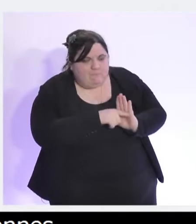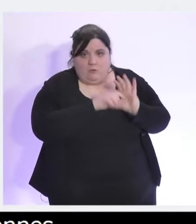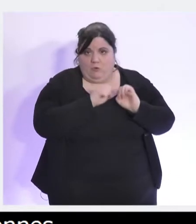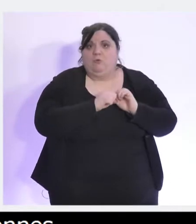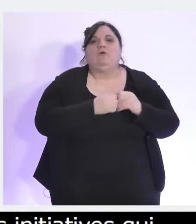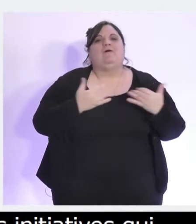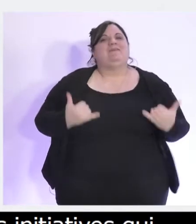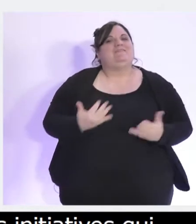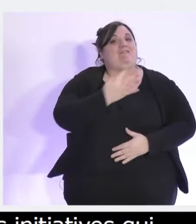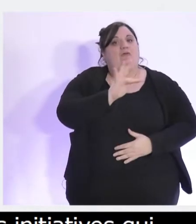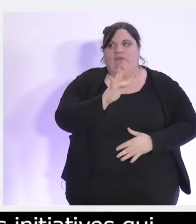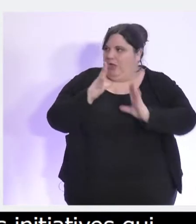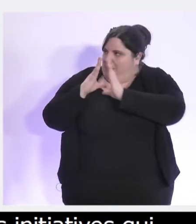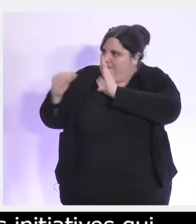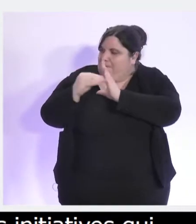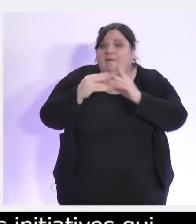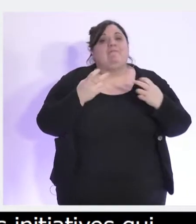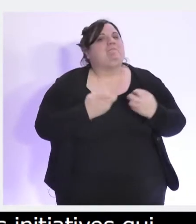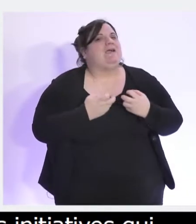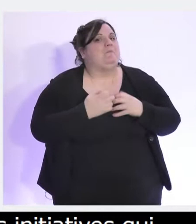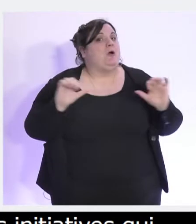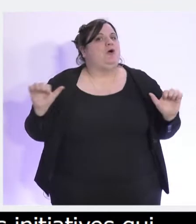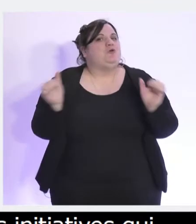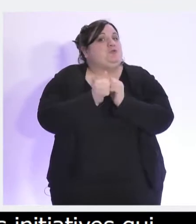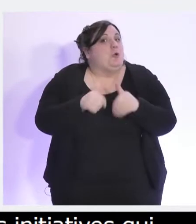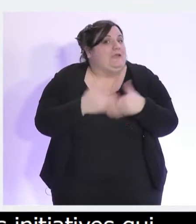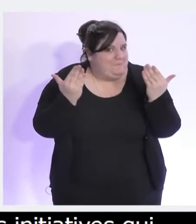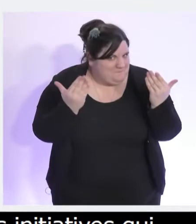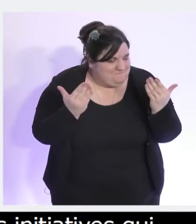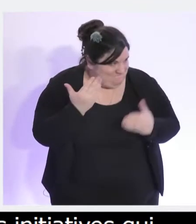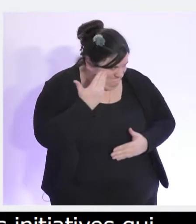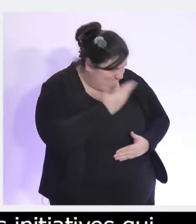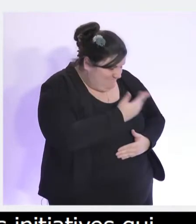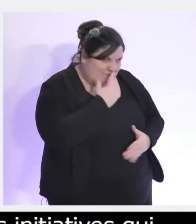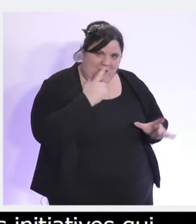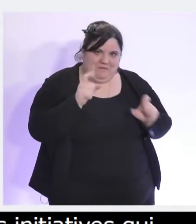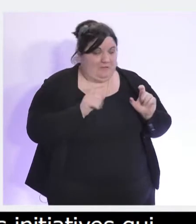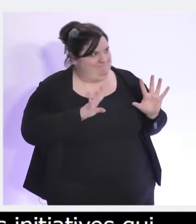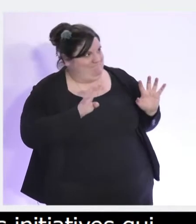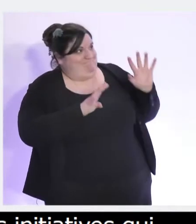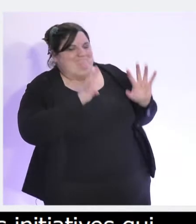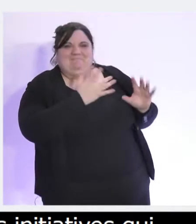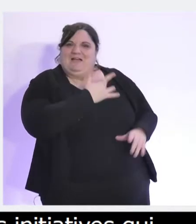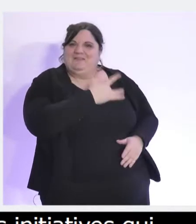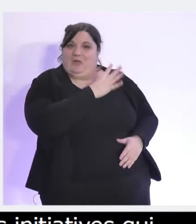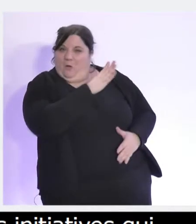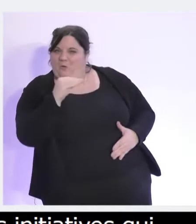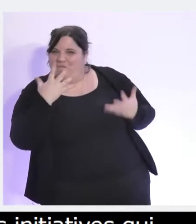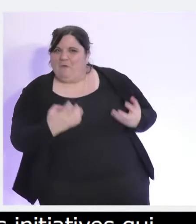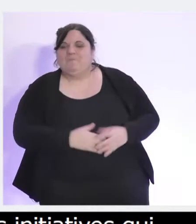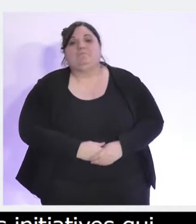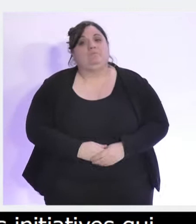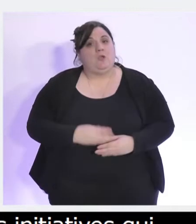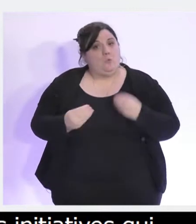Duo Day, dear Eleanor. So this was supported by everybody, the job coaching, which encourages employers